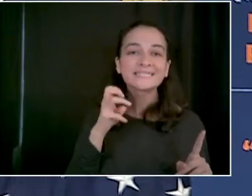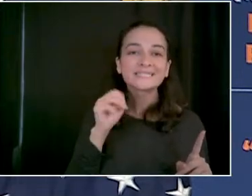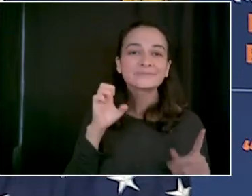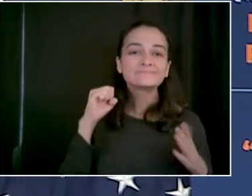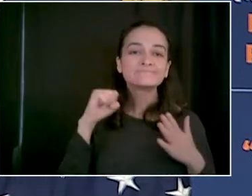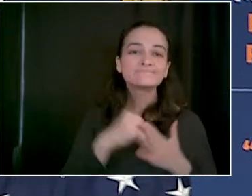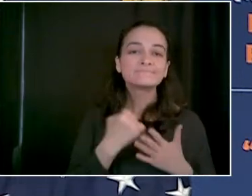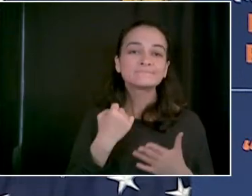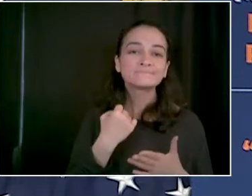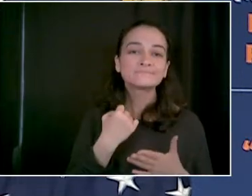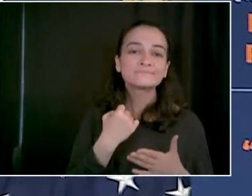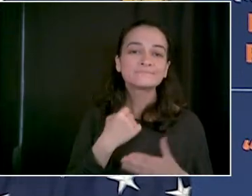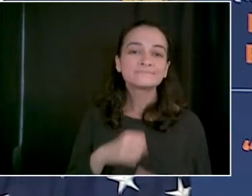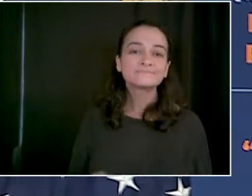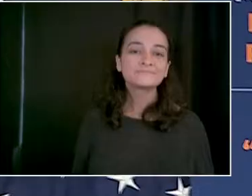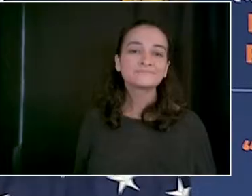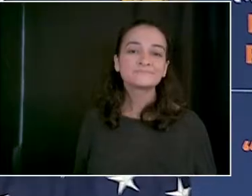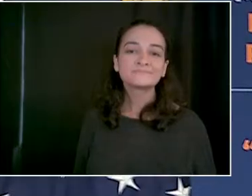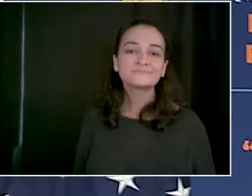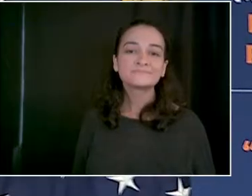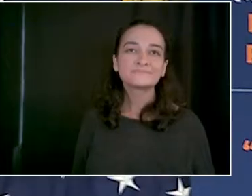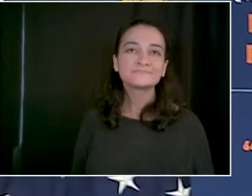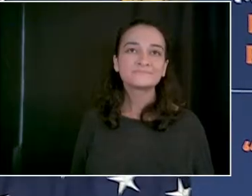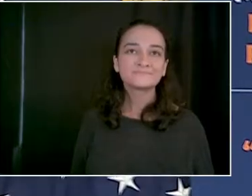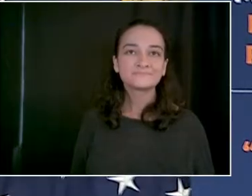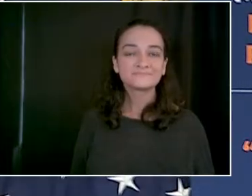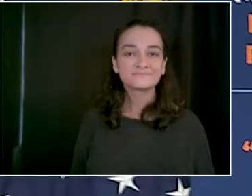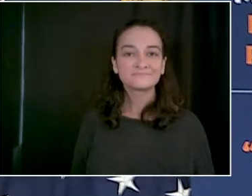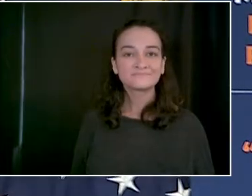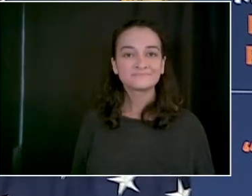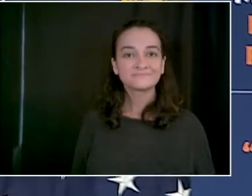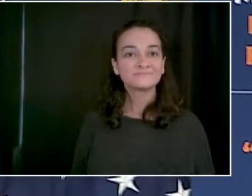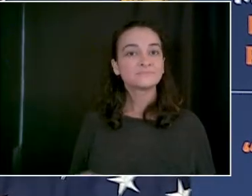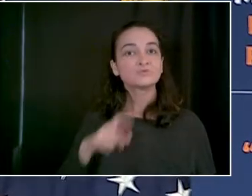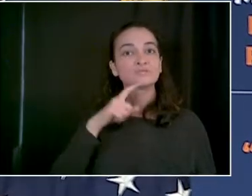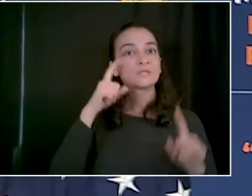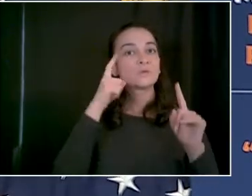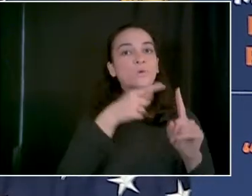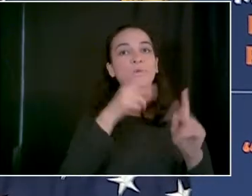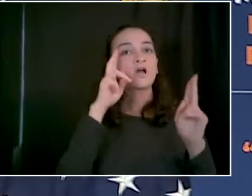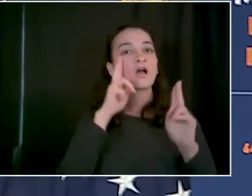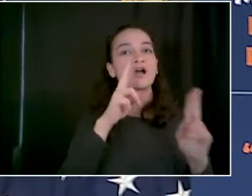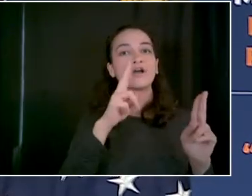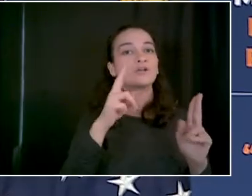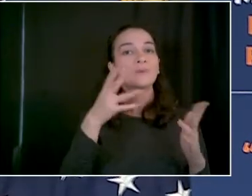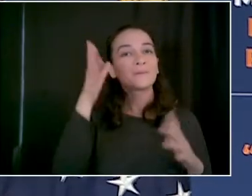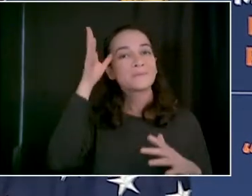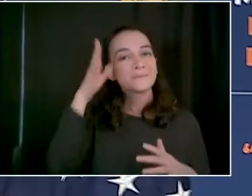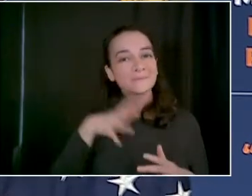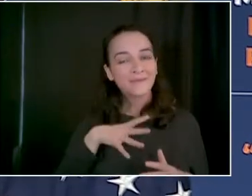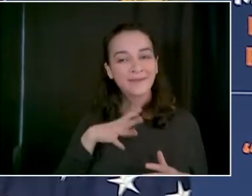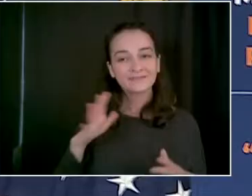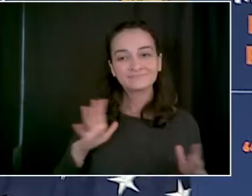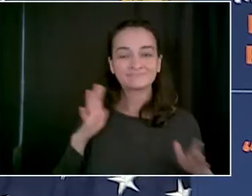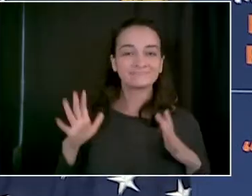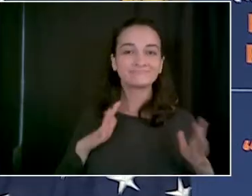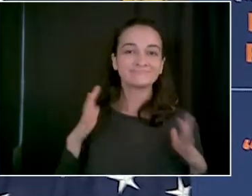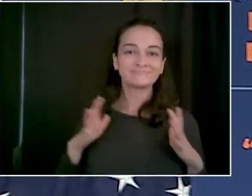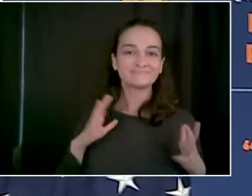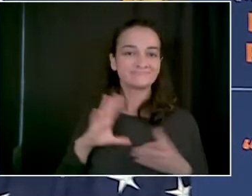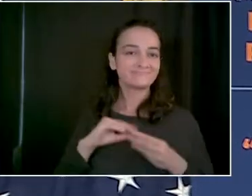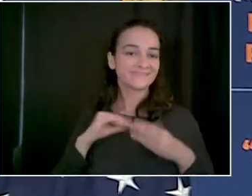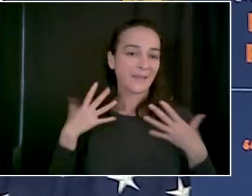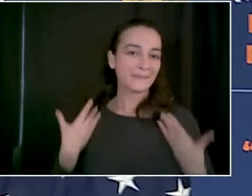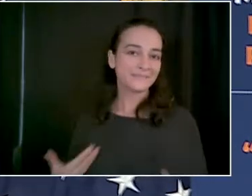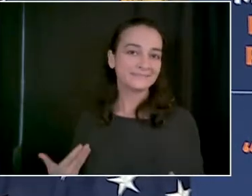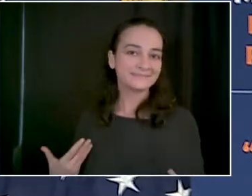whole fashion statement around then. And if you go look at some of those old pictures, you know, those men dressed impressive. They felt good about